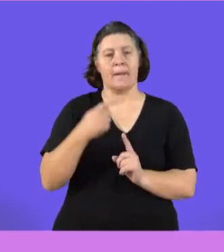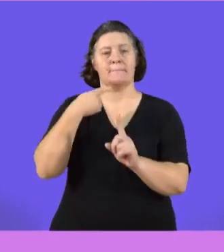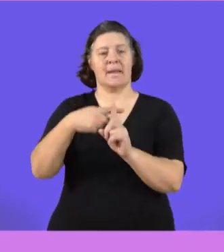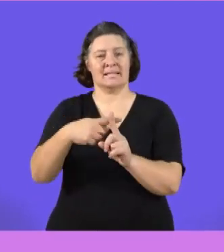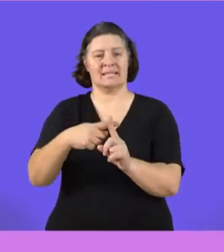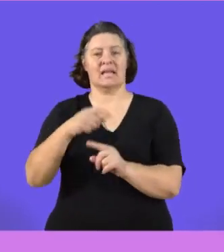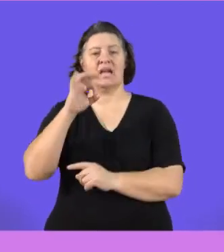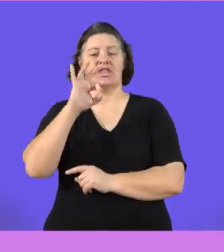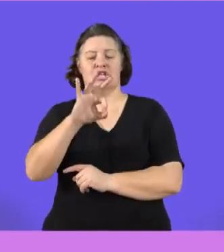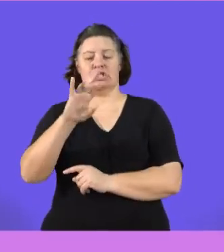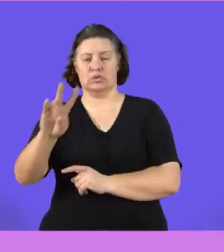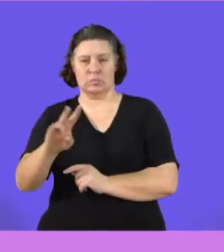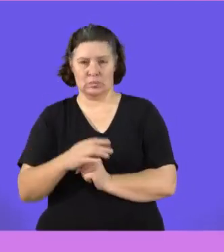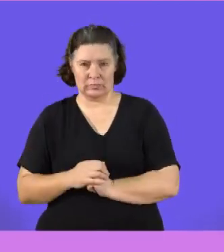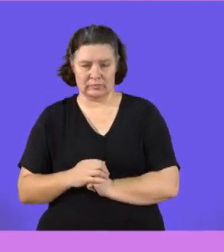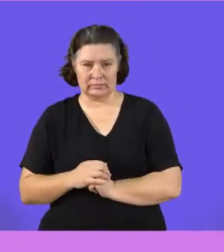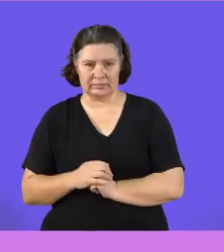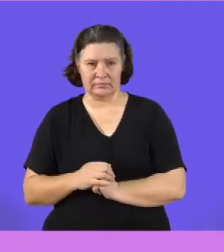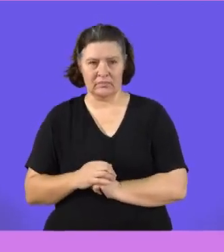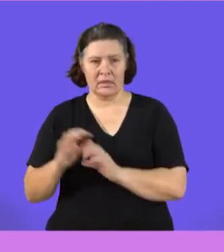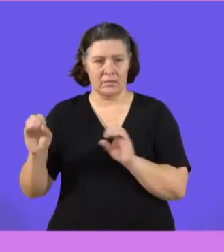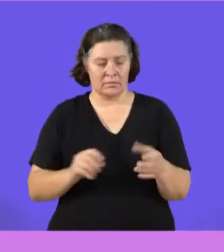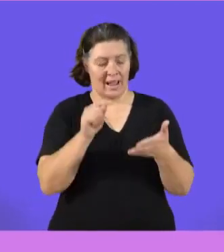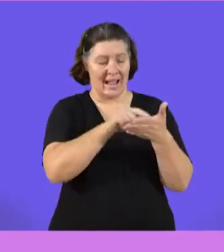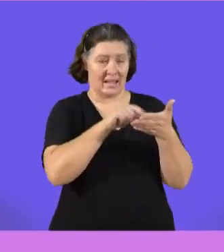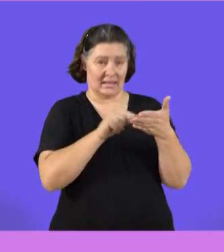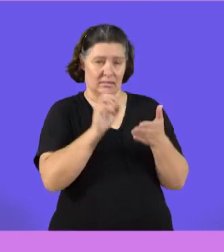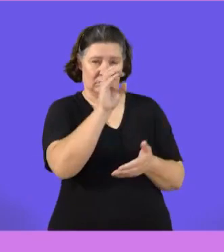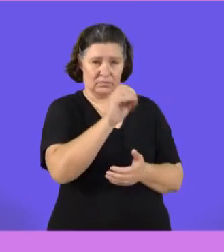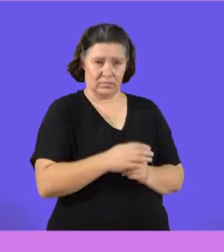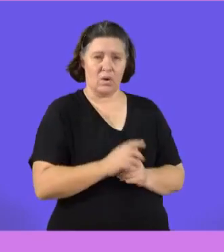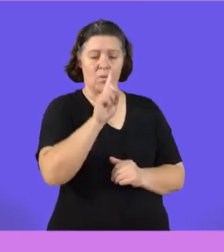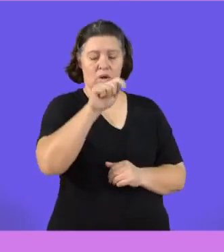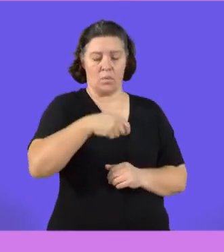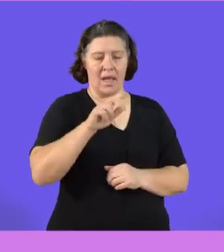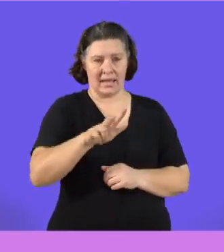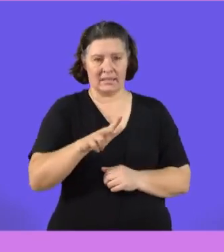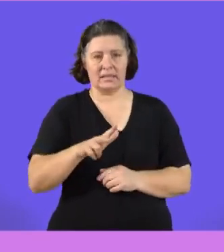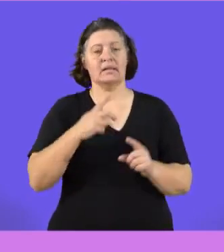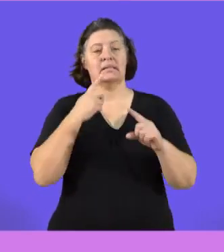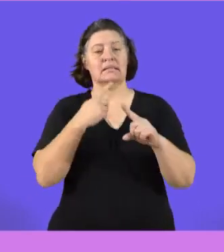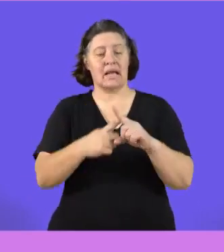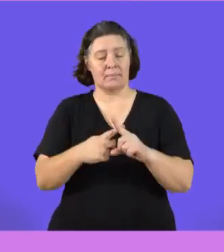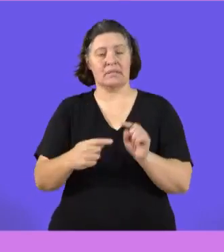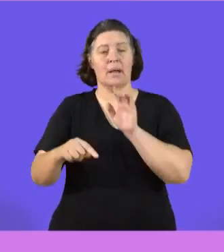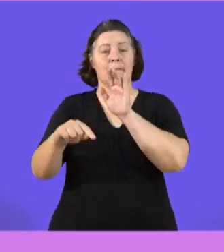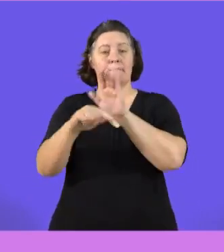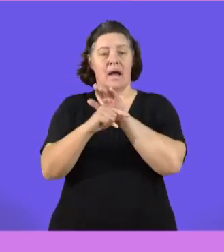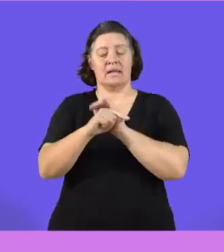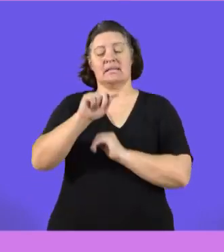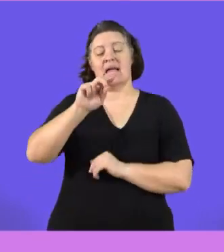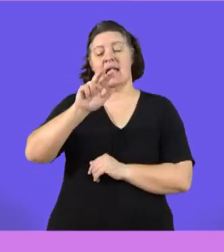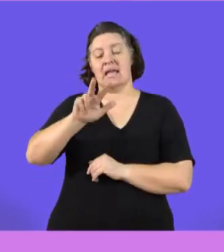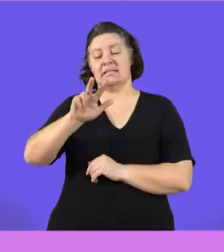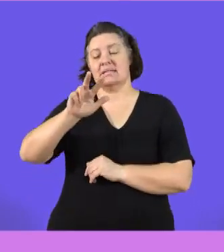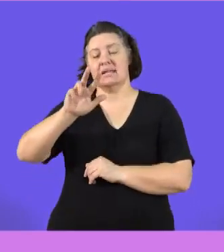plus 32. Now, if I type this in on my calculator, 1,8 multiply by negative